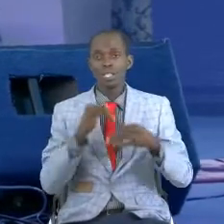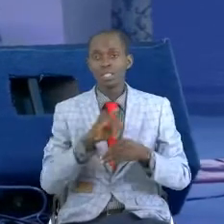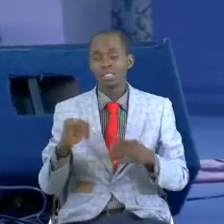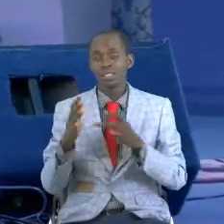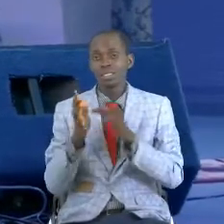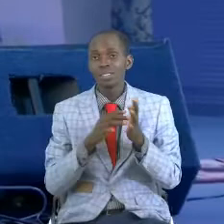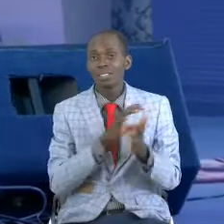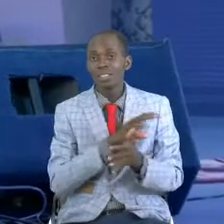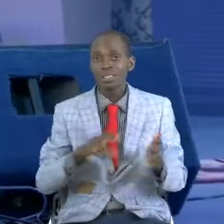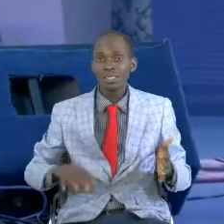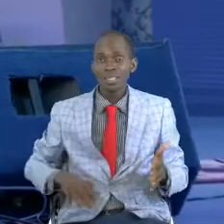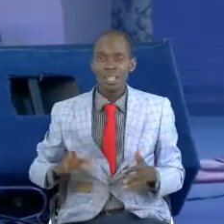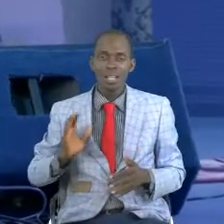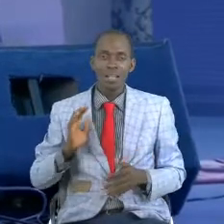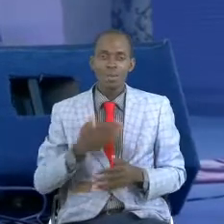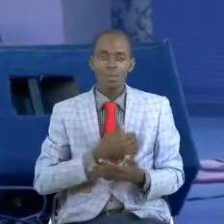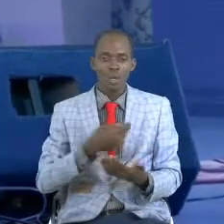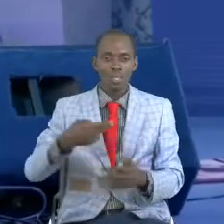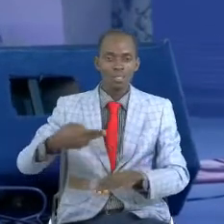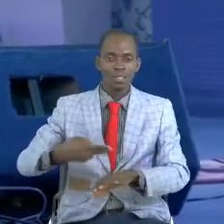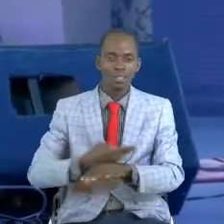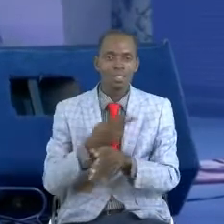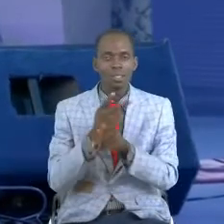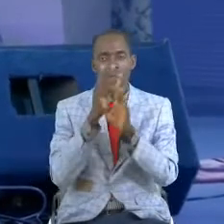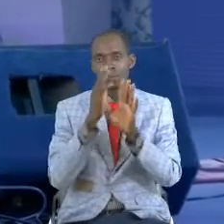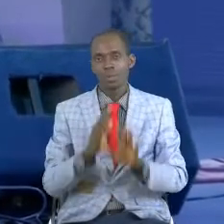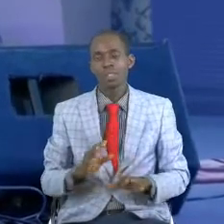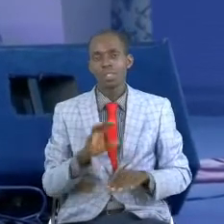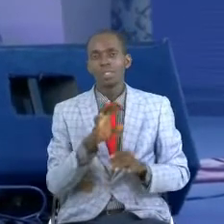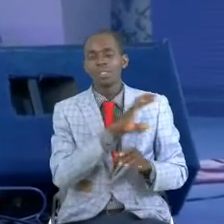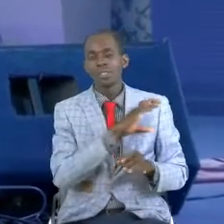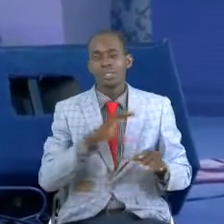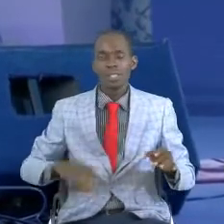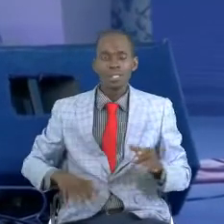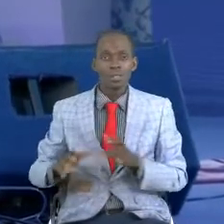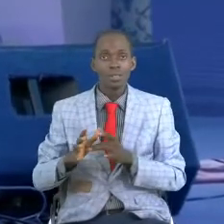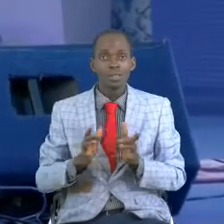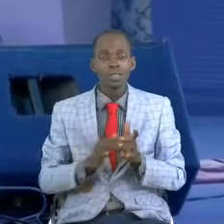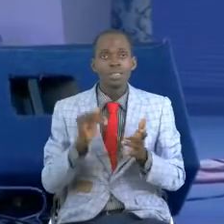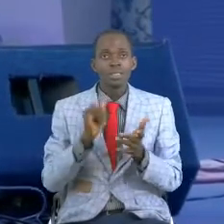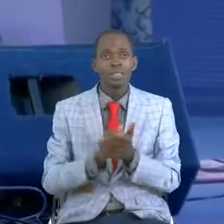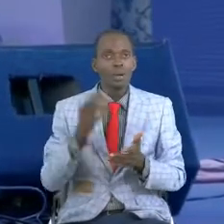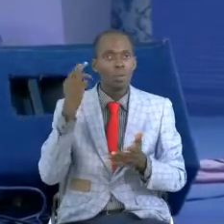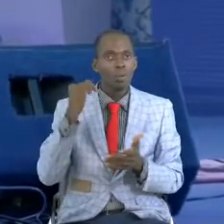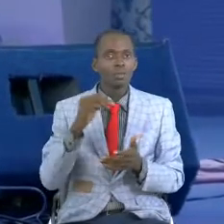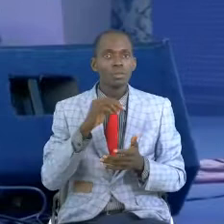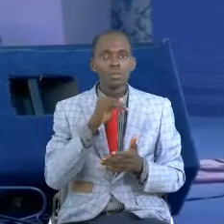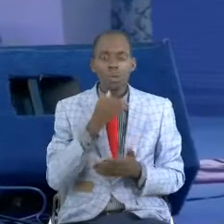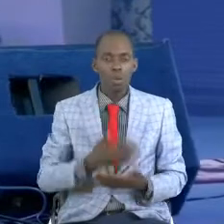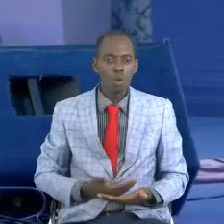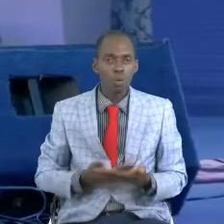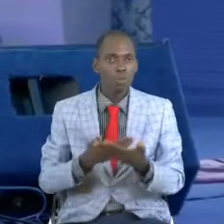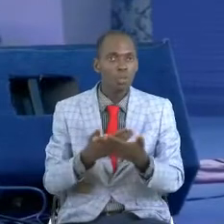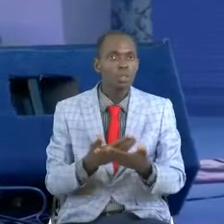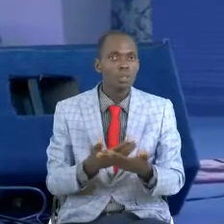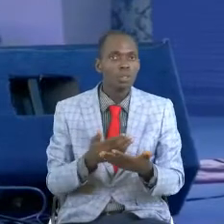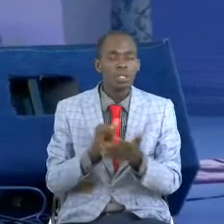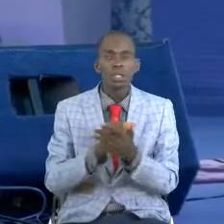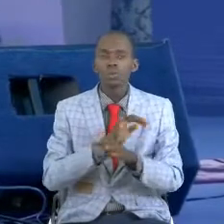our shepherd. Jesus Christ, that does not want to see anyone